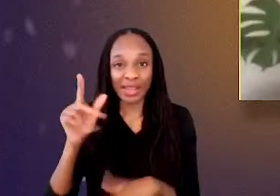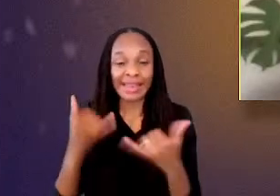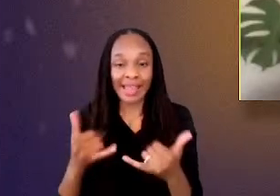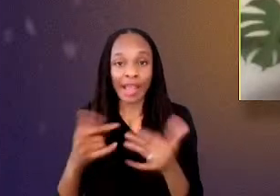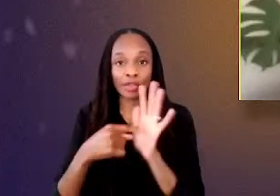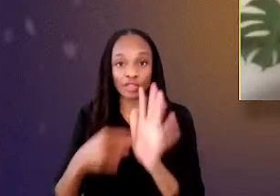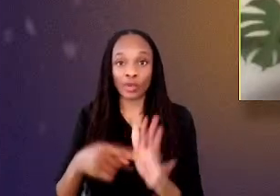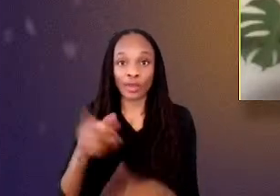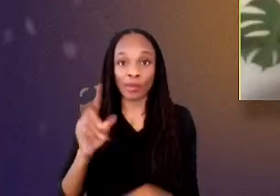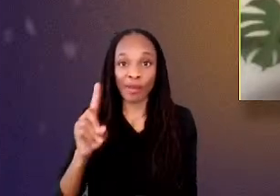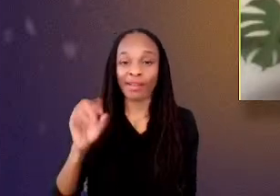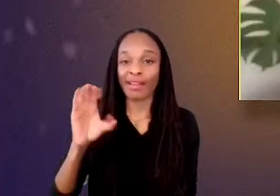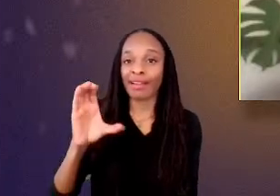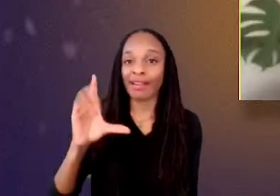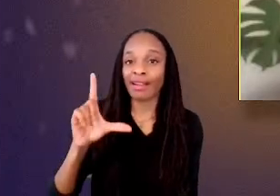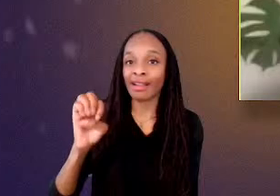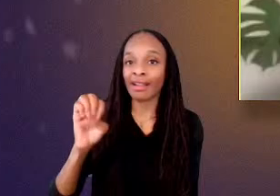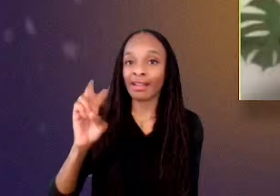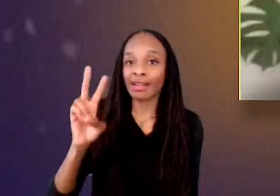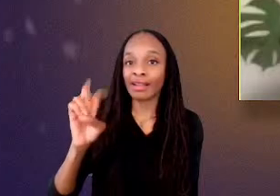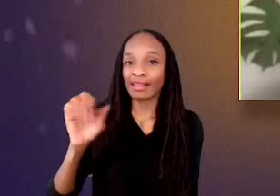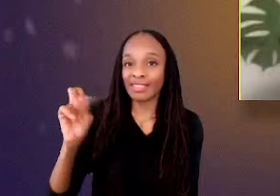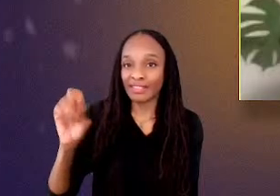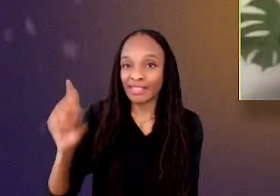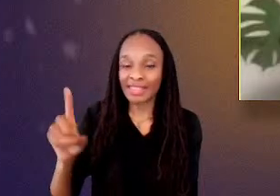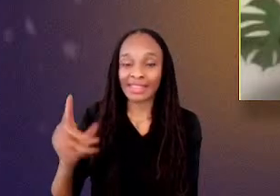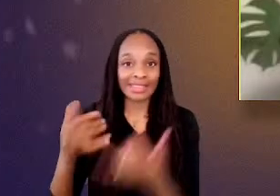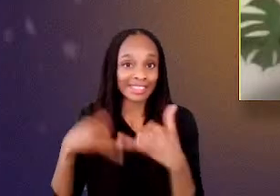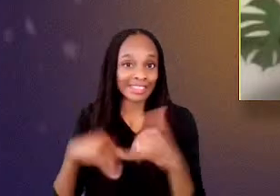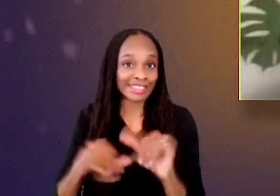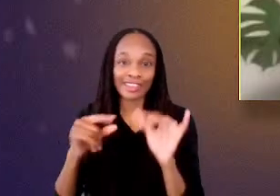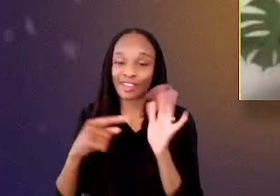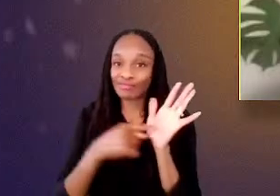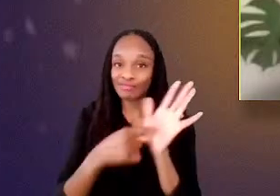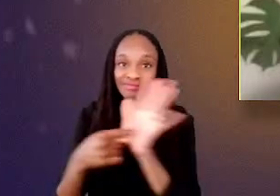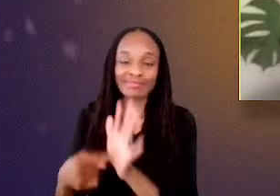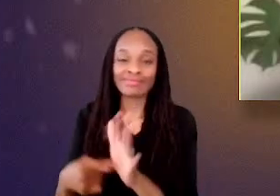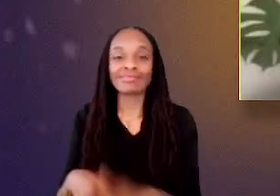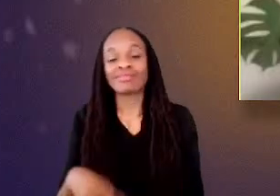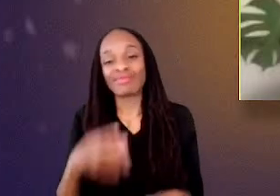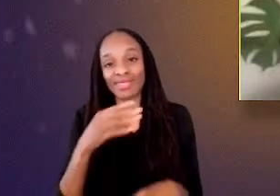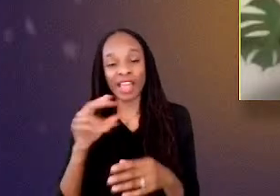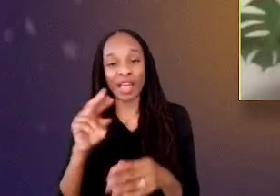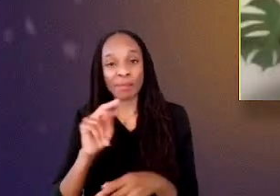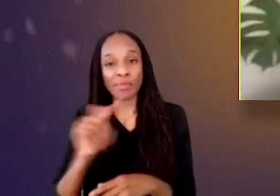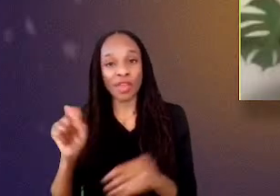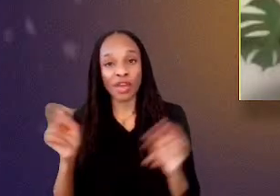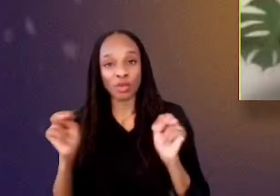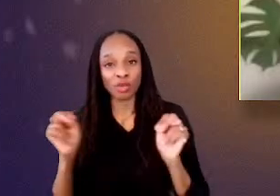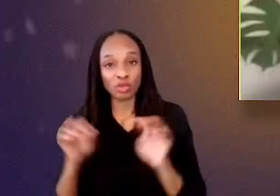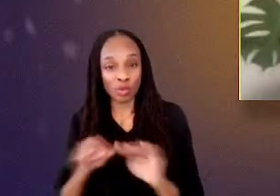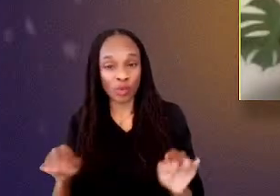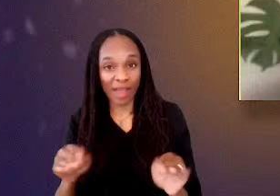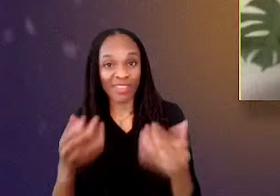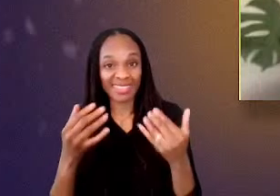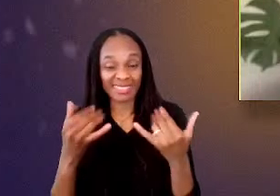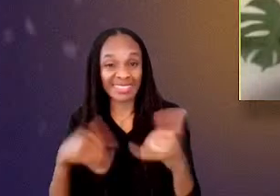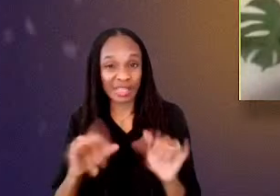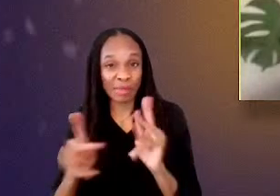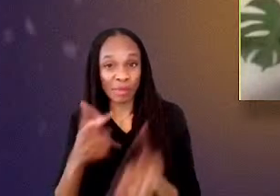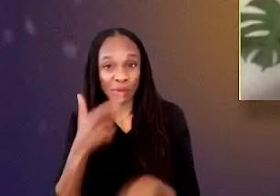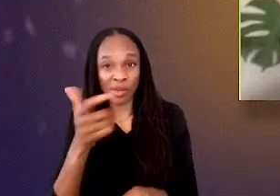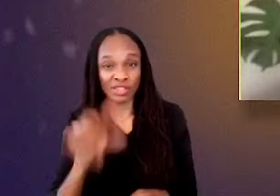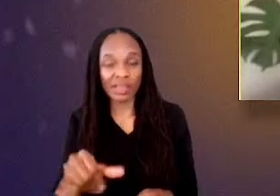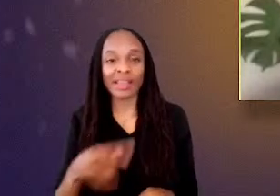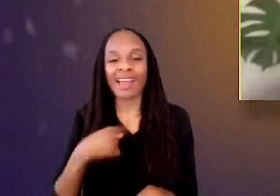right? It's still going. The neutral ground still gets booked at things. So I think that the life of a film in festivals,